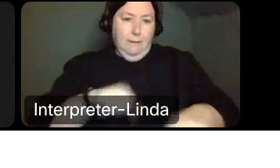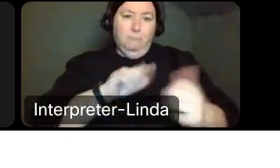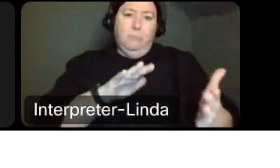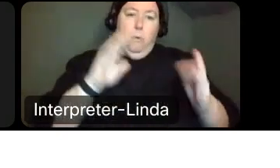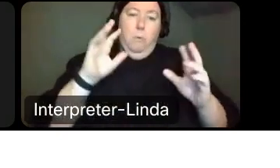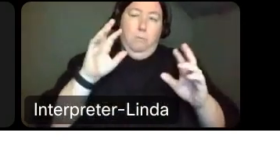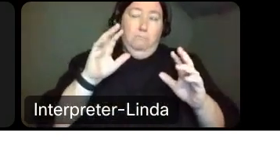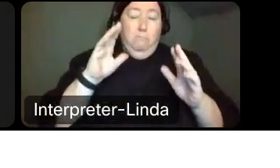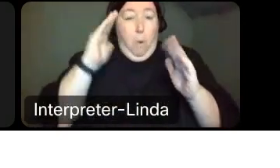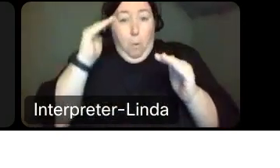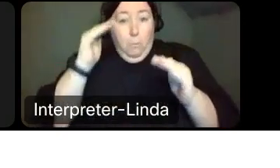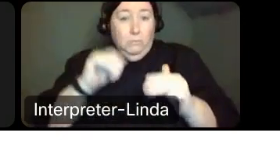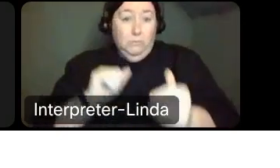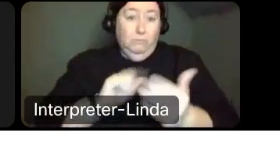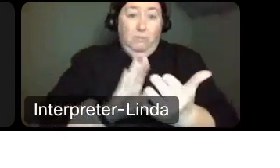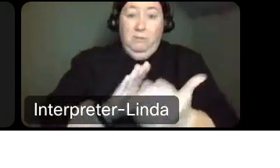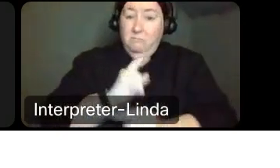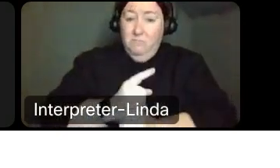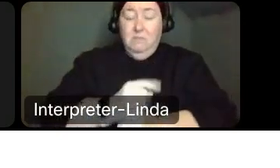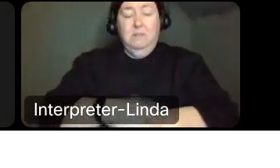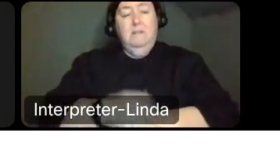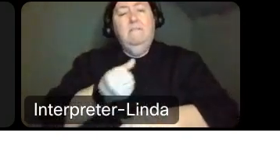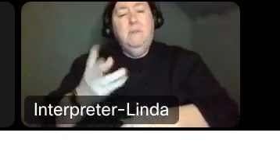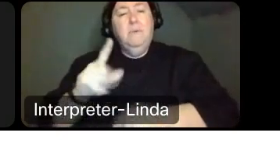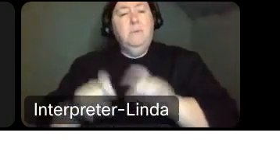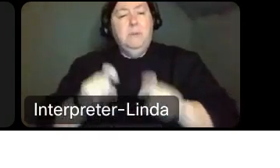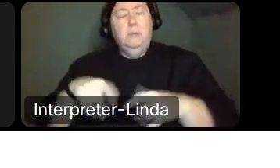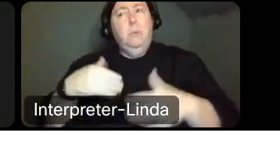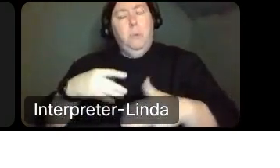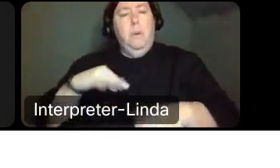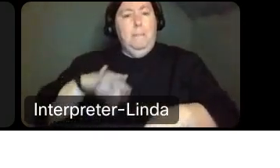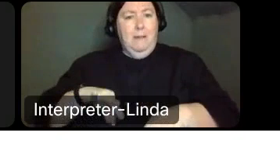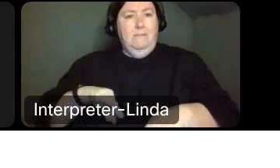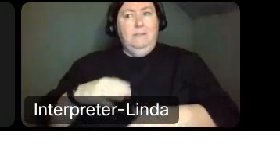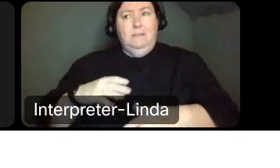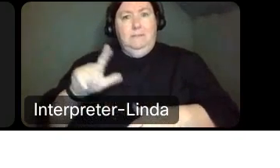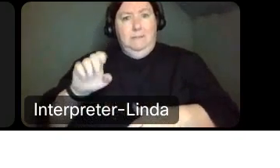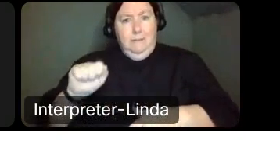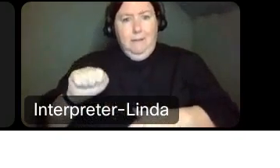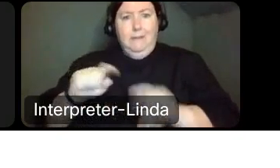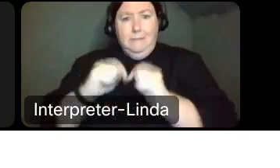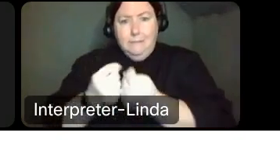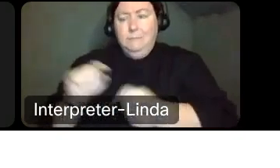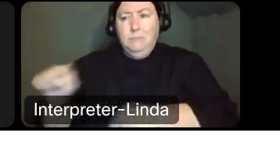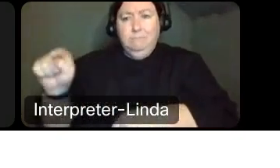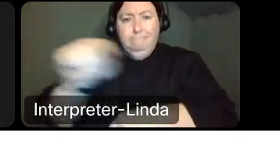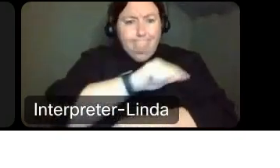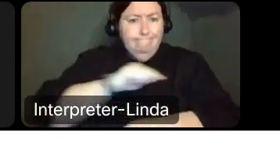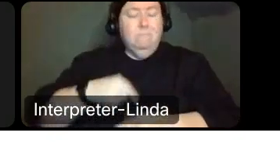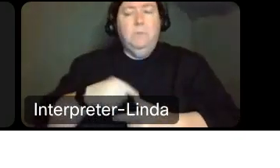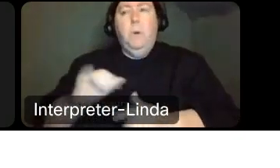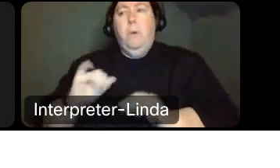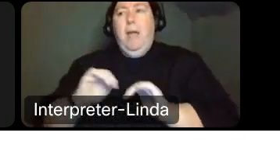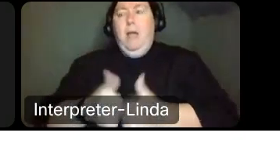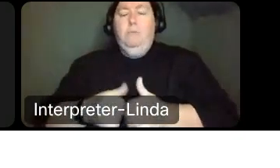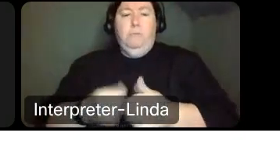address, right? And so we have a few of these questions that have been really helpful for teams in identifying areas to potentially improve either